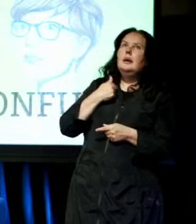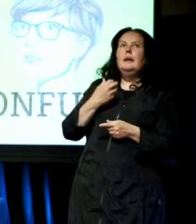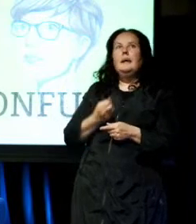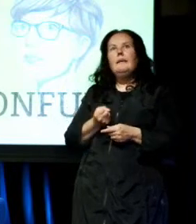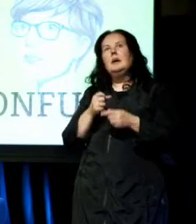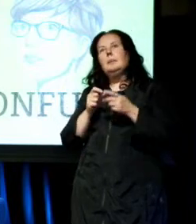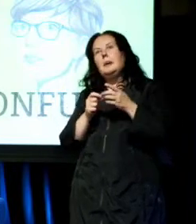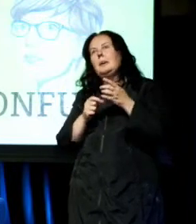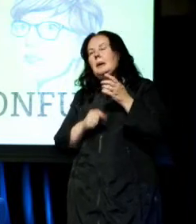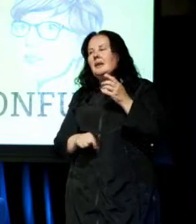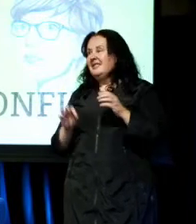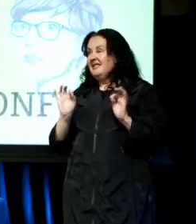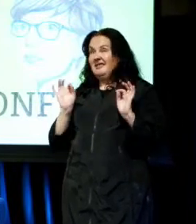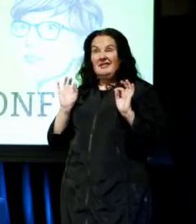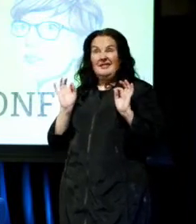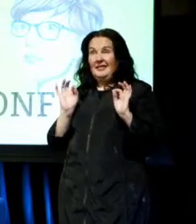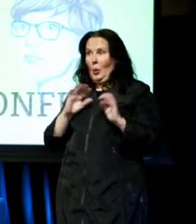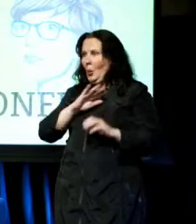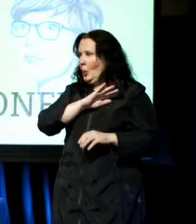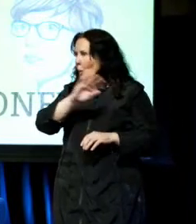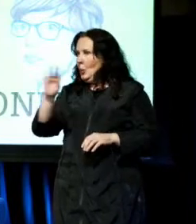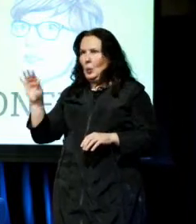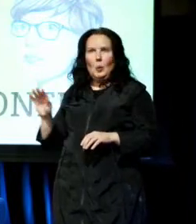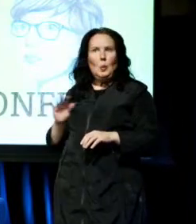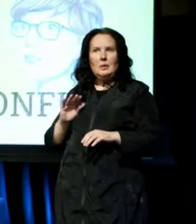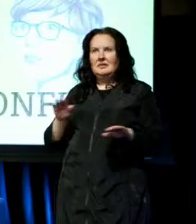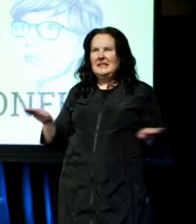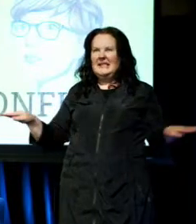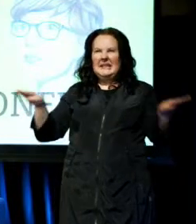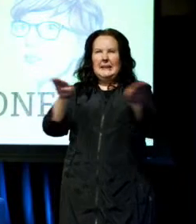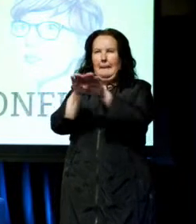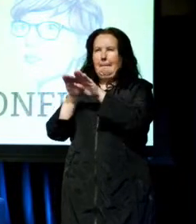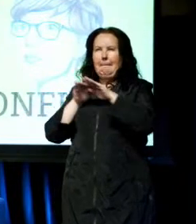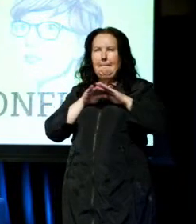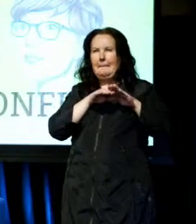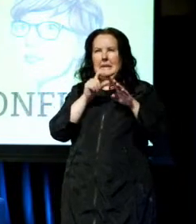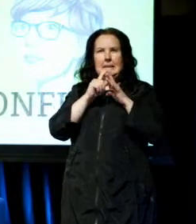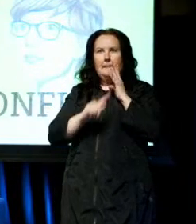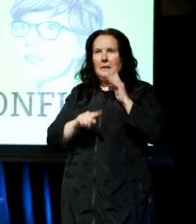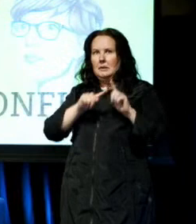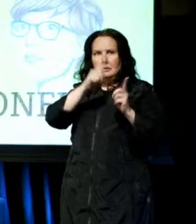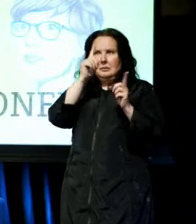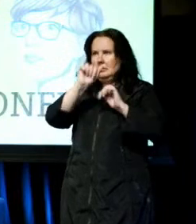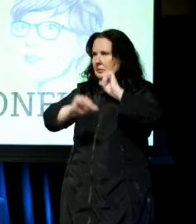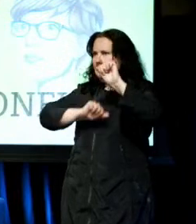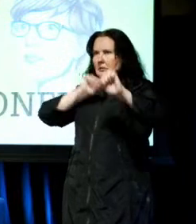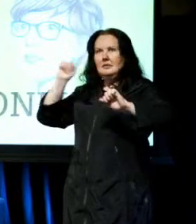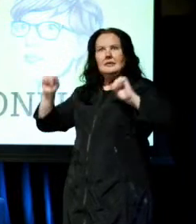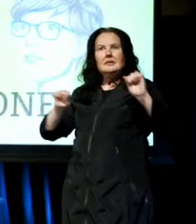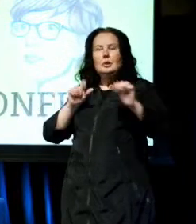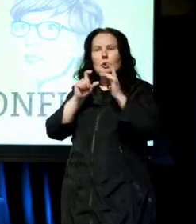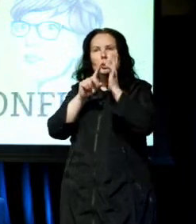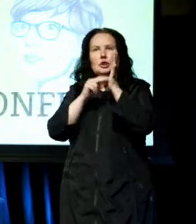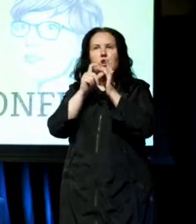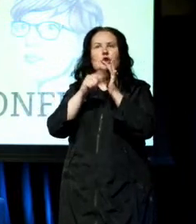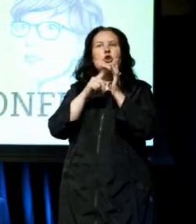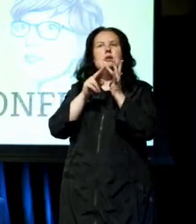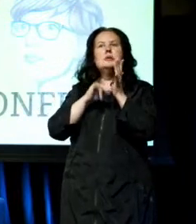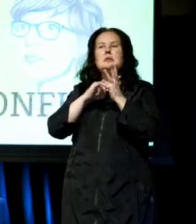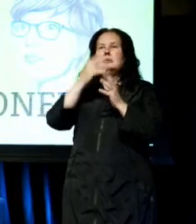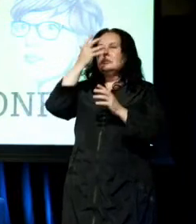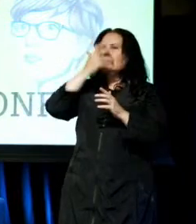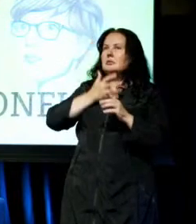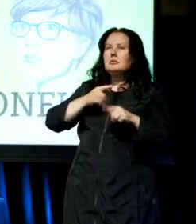do sometimes. Like it was just all disabled people, and we were all just like, and like all different disability, all different conditions and like appearances.